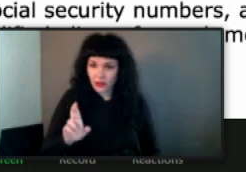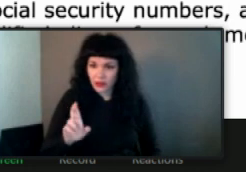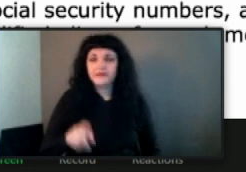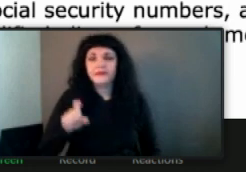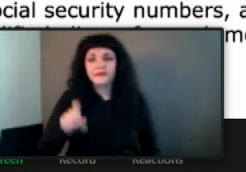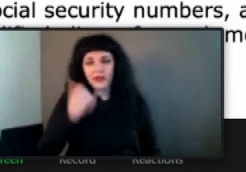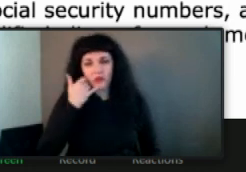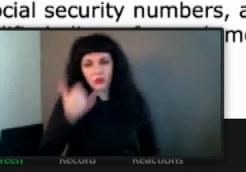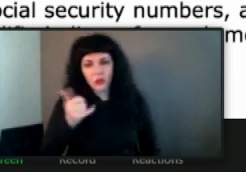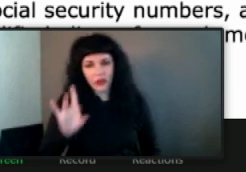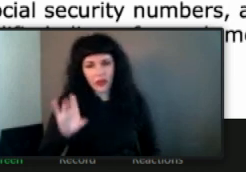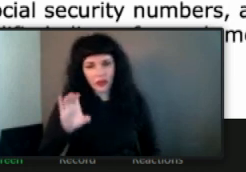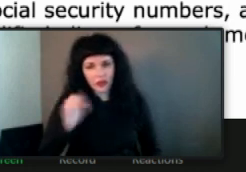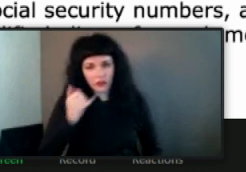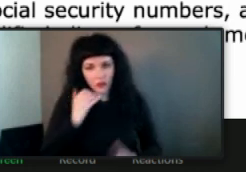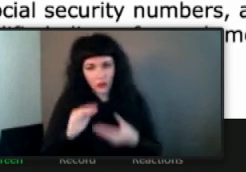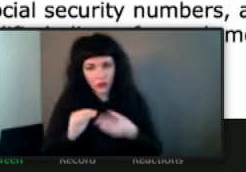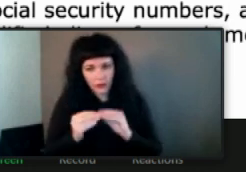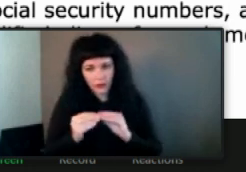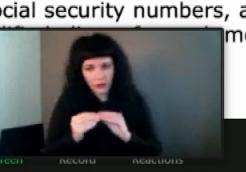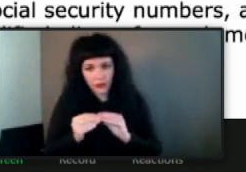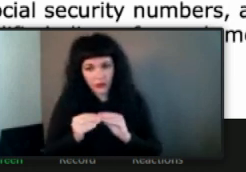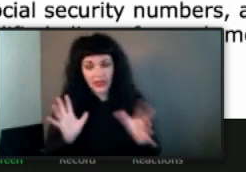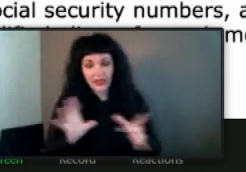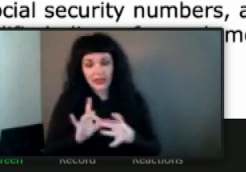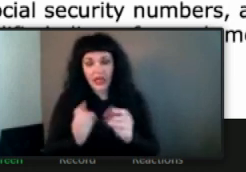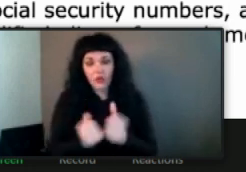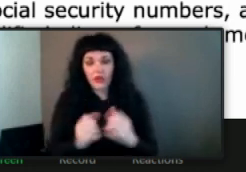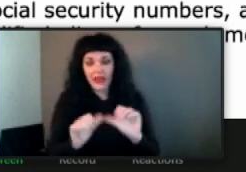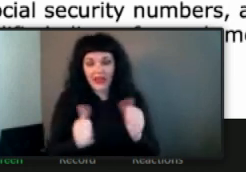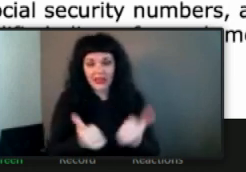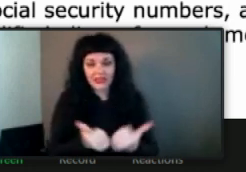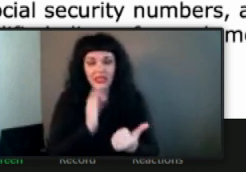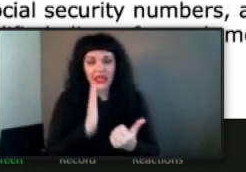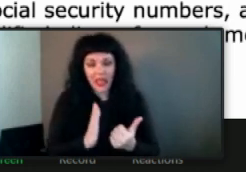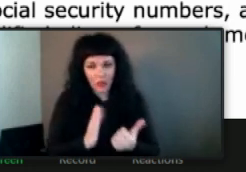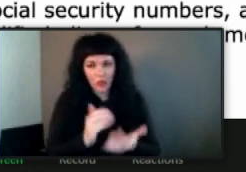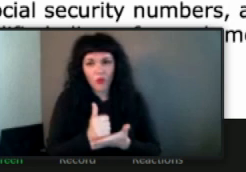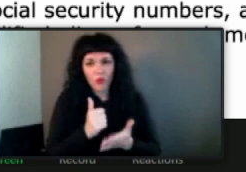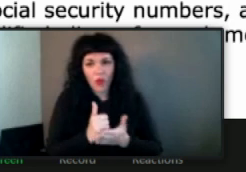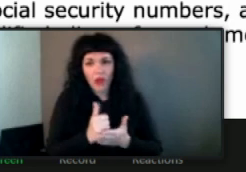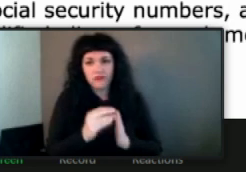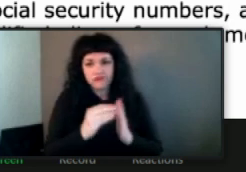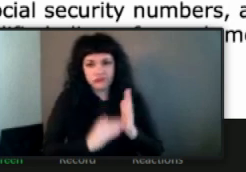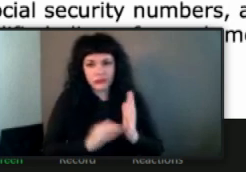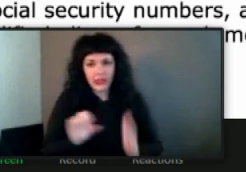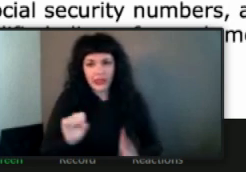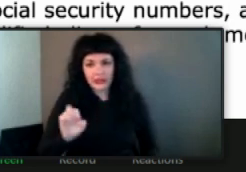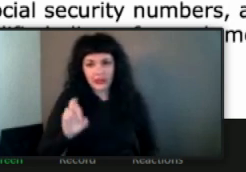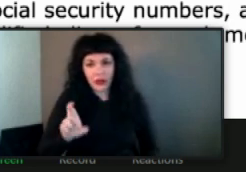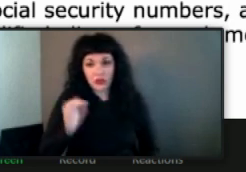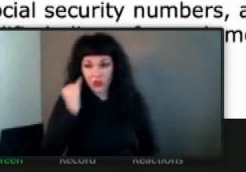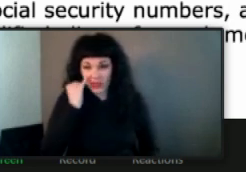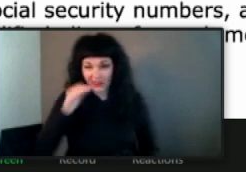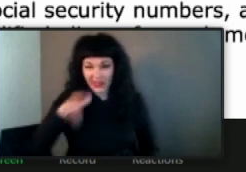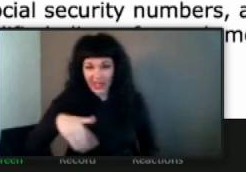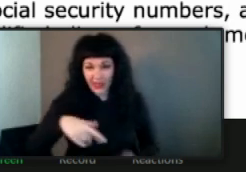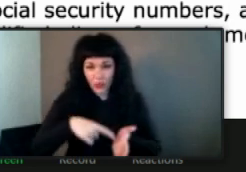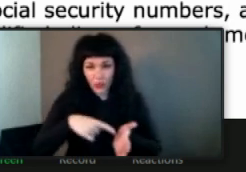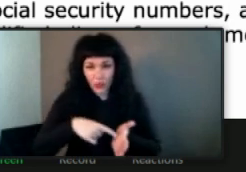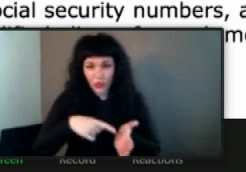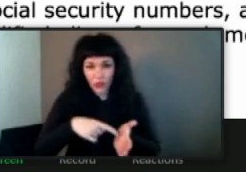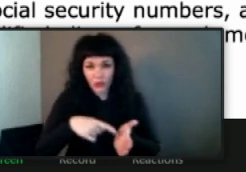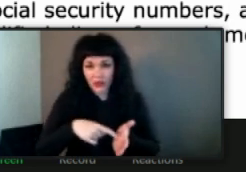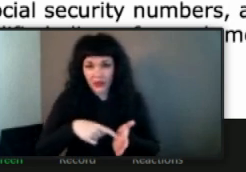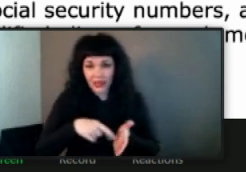to one of our partner agencies and complete the SCR. So if they have a past due balance and they moved into a place and they need to get